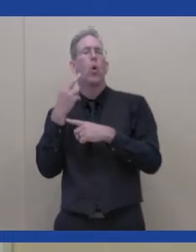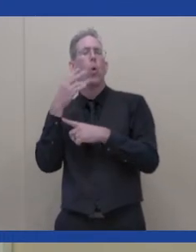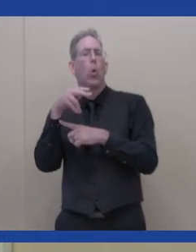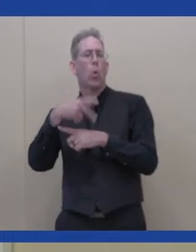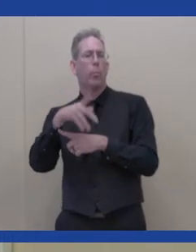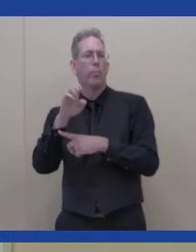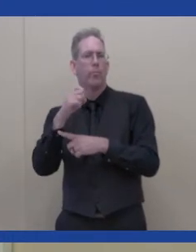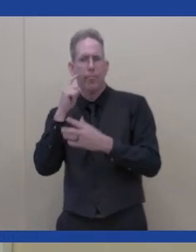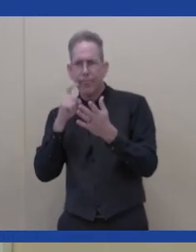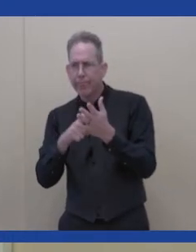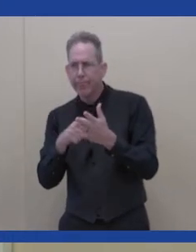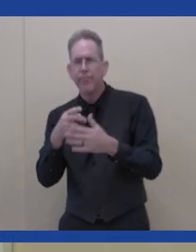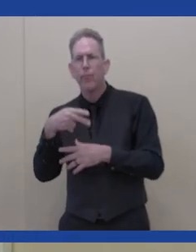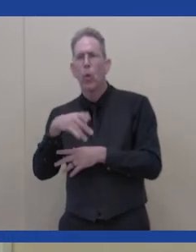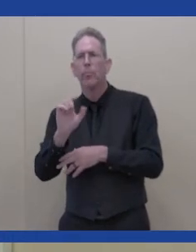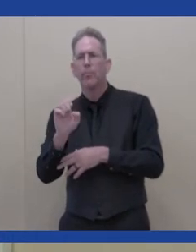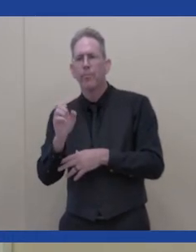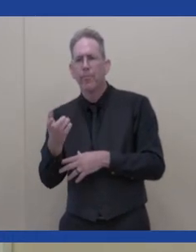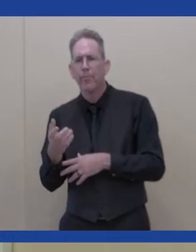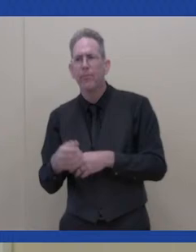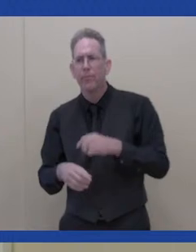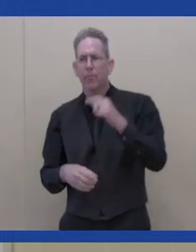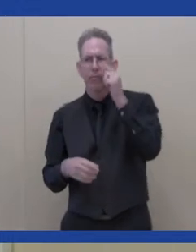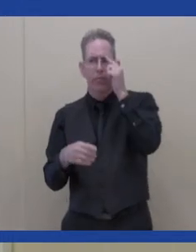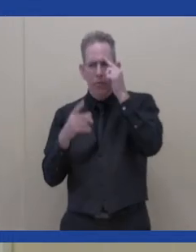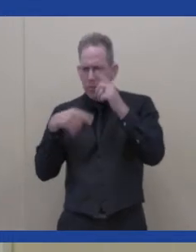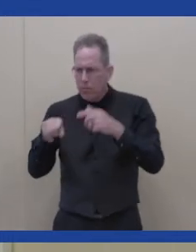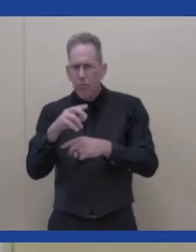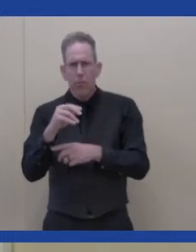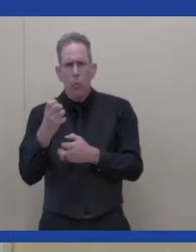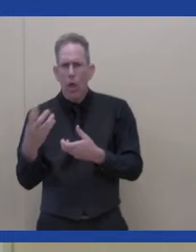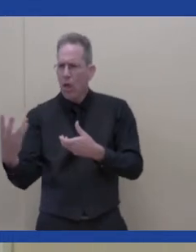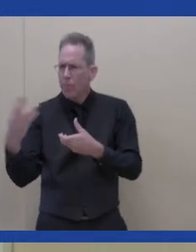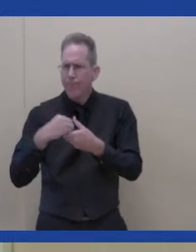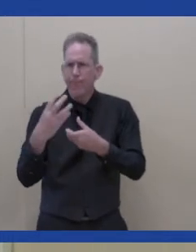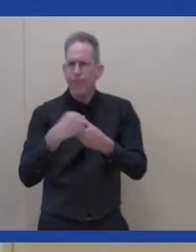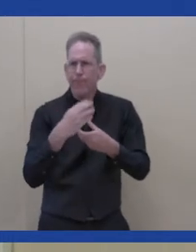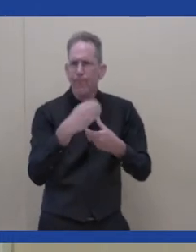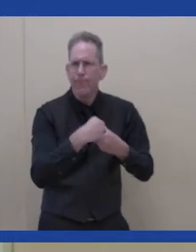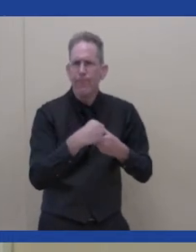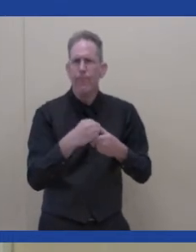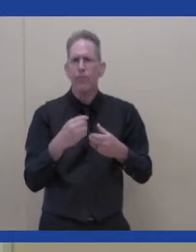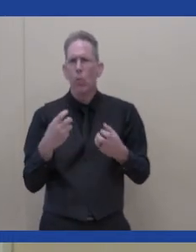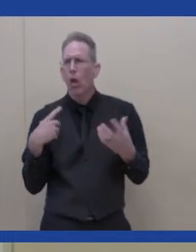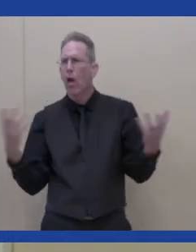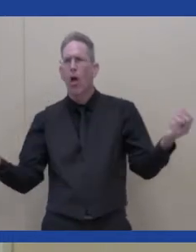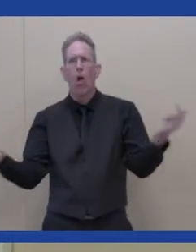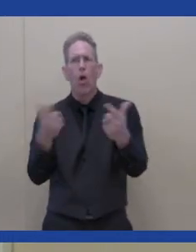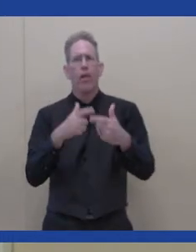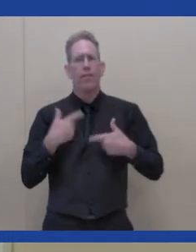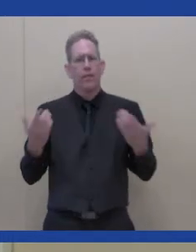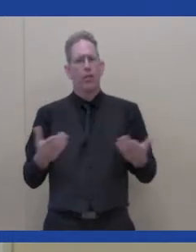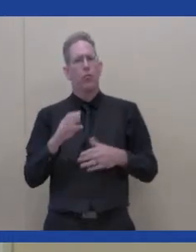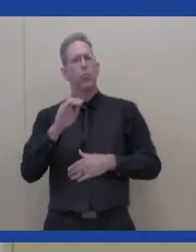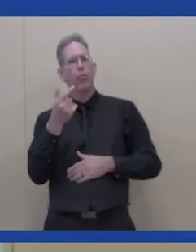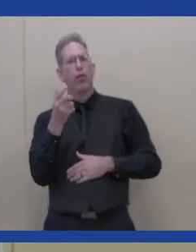involved in the work ahead. The residents of Burlington are ready. Are y'all ready? You ready? Yeah?